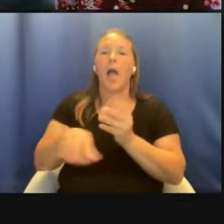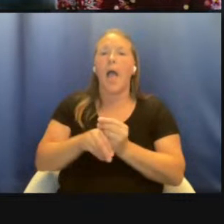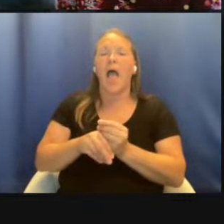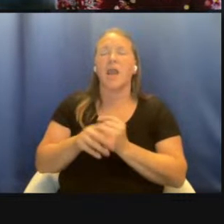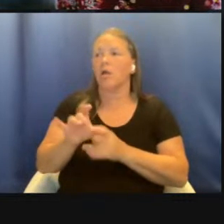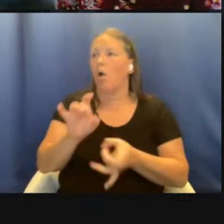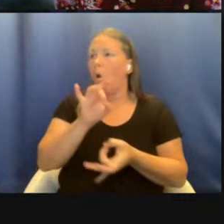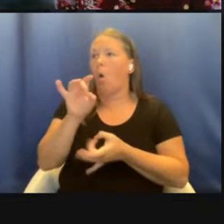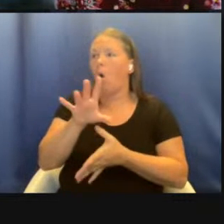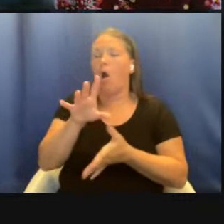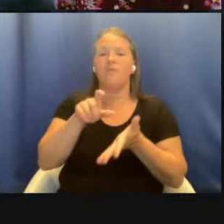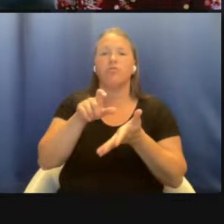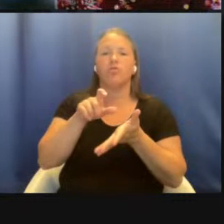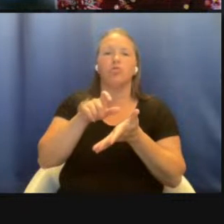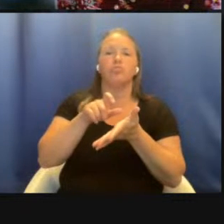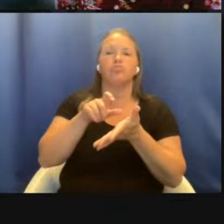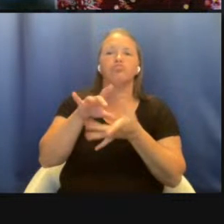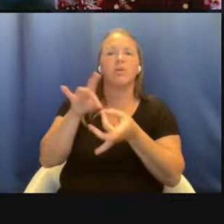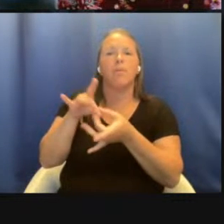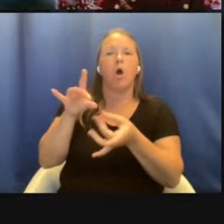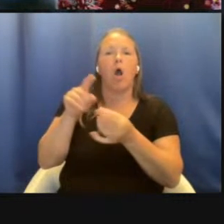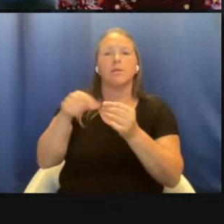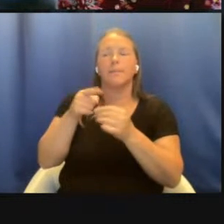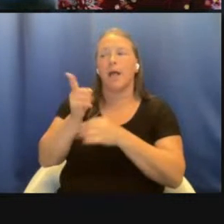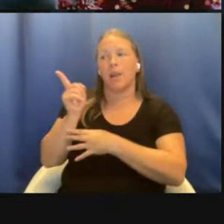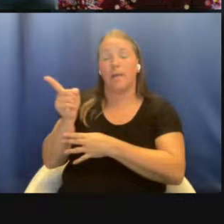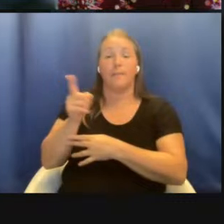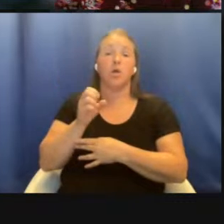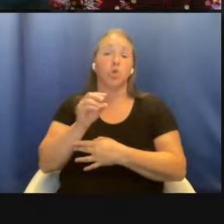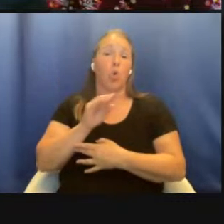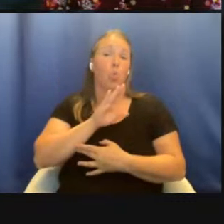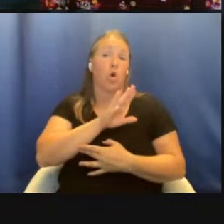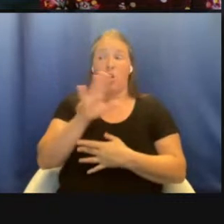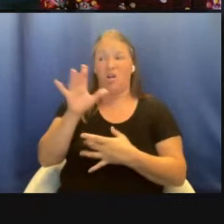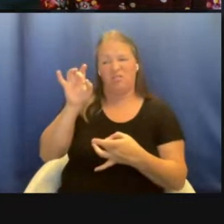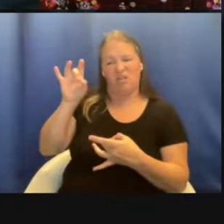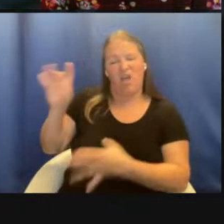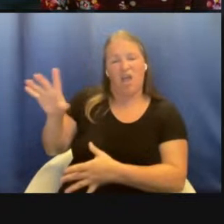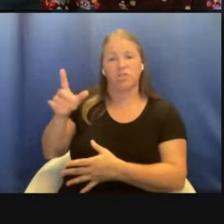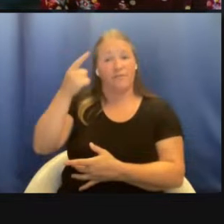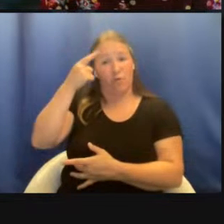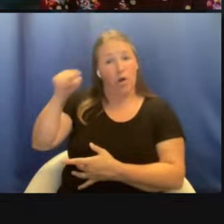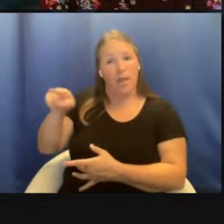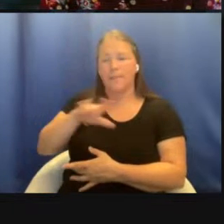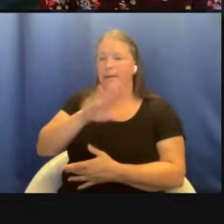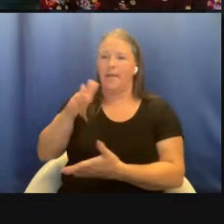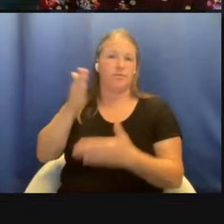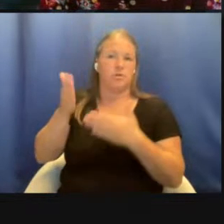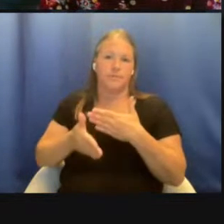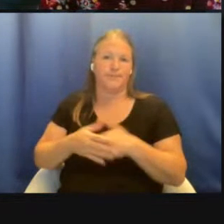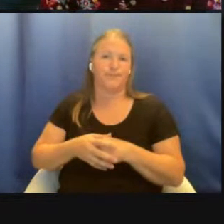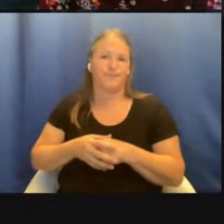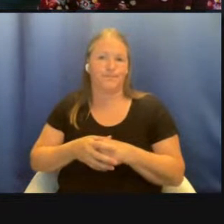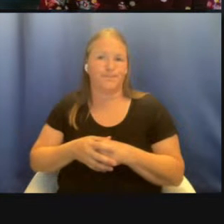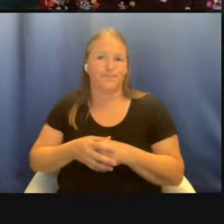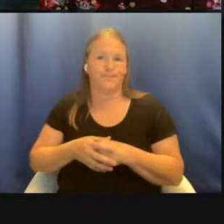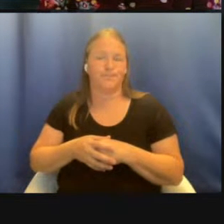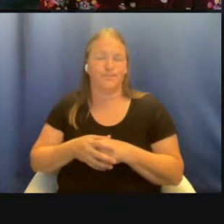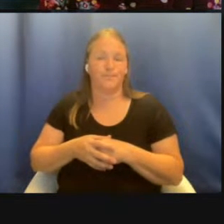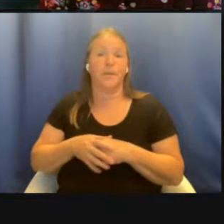hatred for him did not abate in any way. And yet,